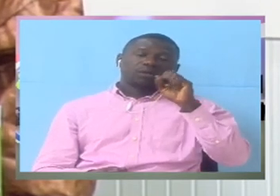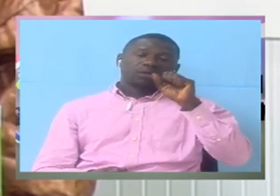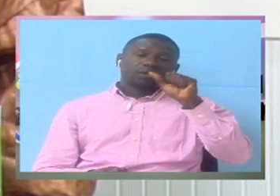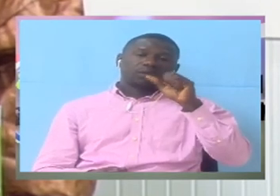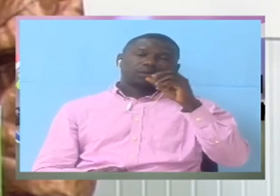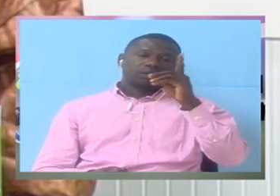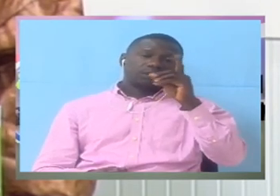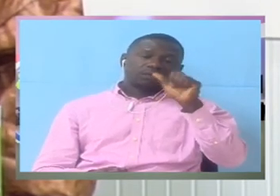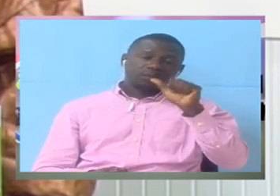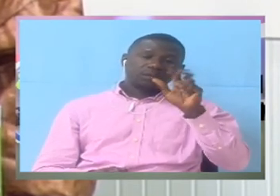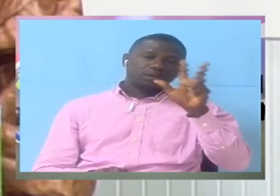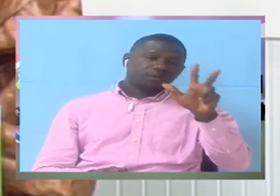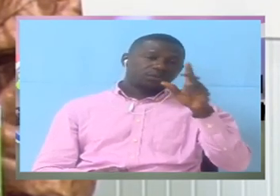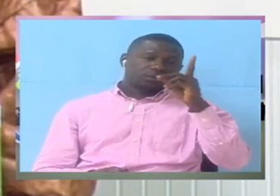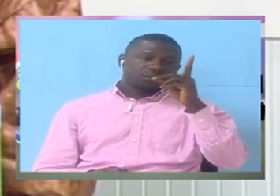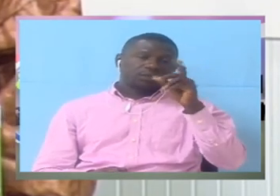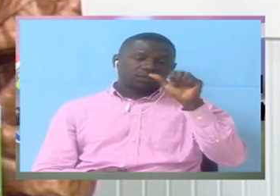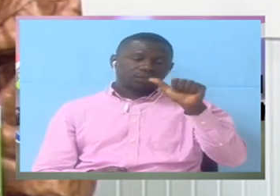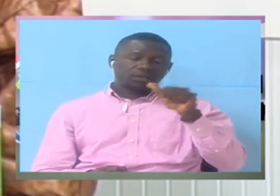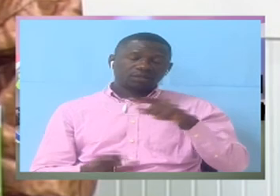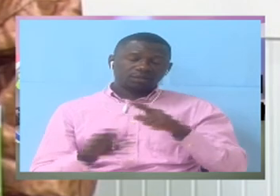Late Dudu Sanyang. Emem Koli.